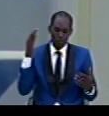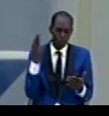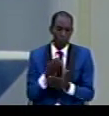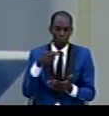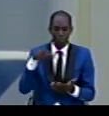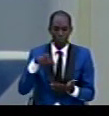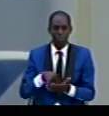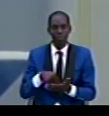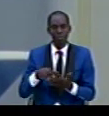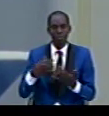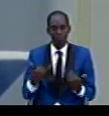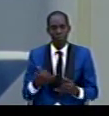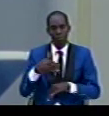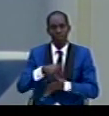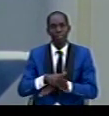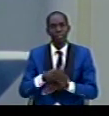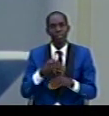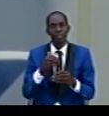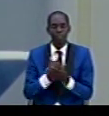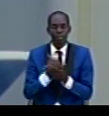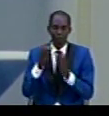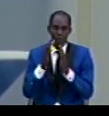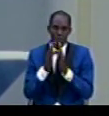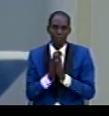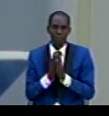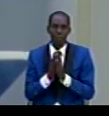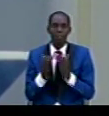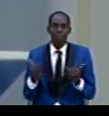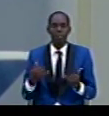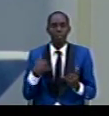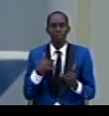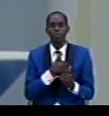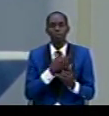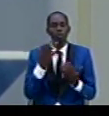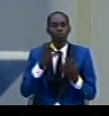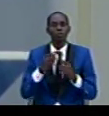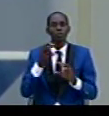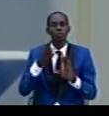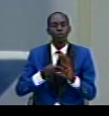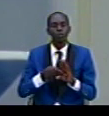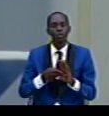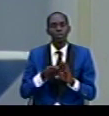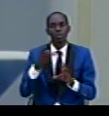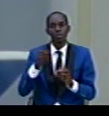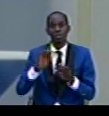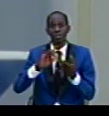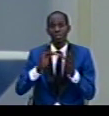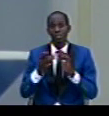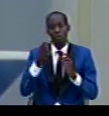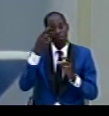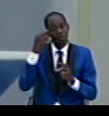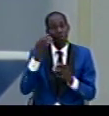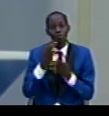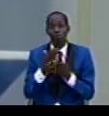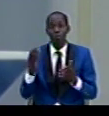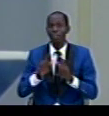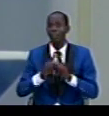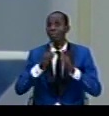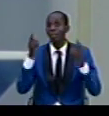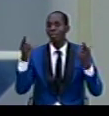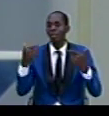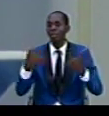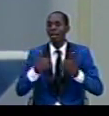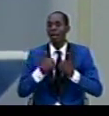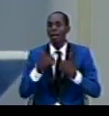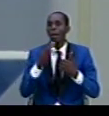Amen! We want to join our viewers online because something spectacular has been